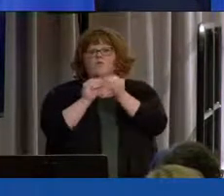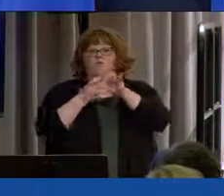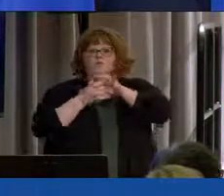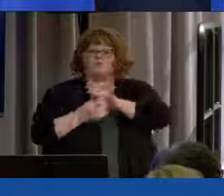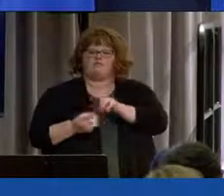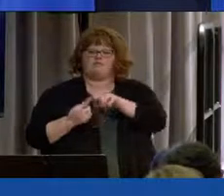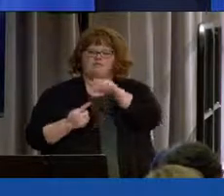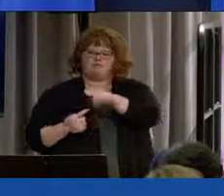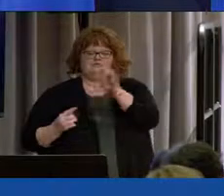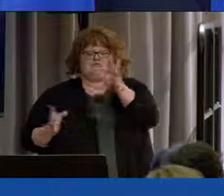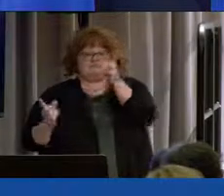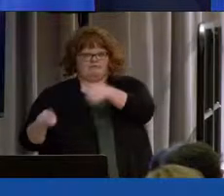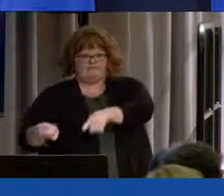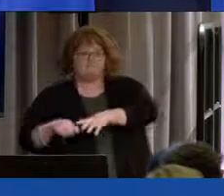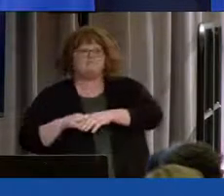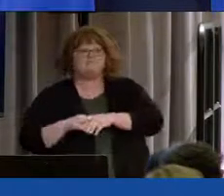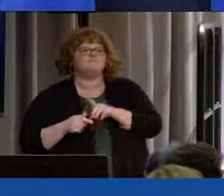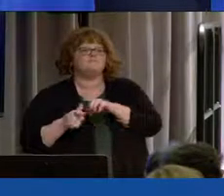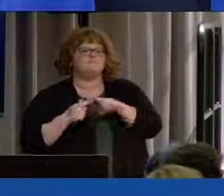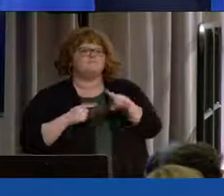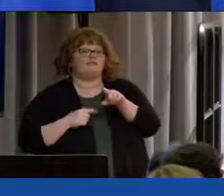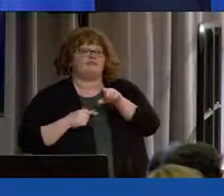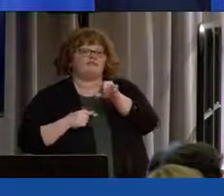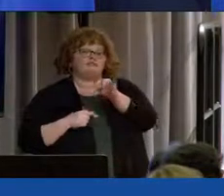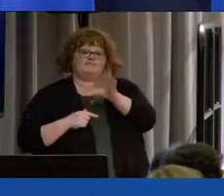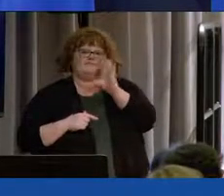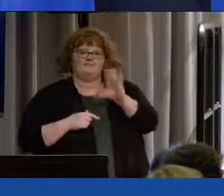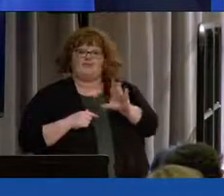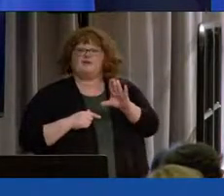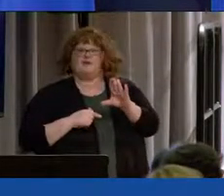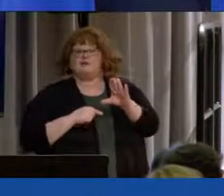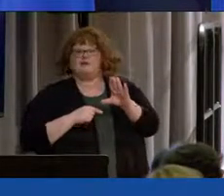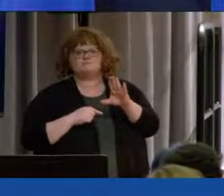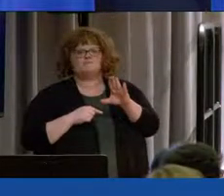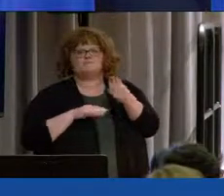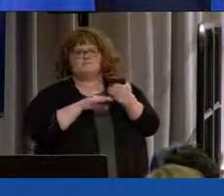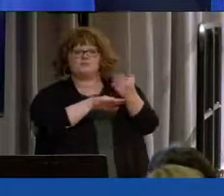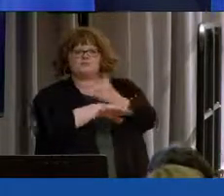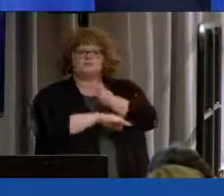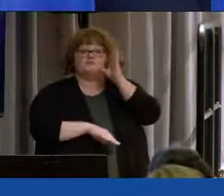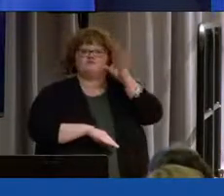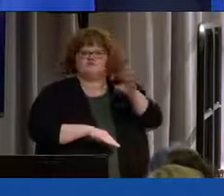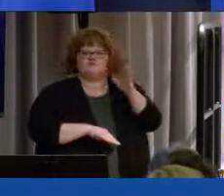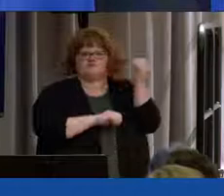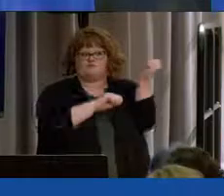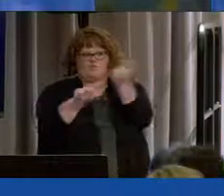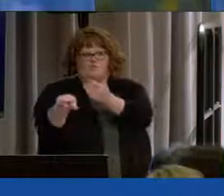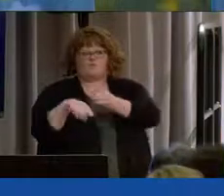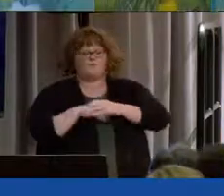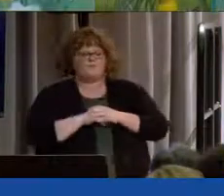on our campus so that those lessons will promote a better future and a healthier future for us all.